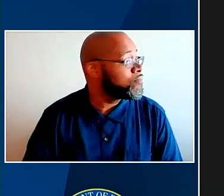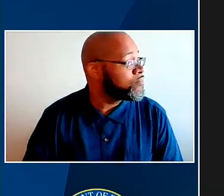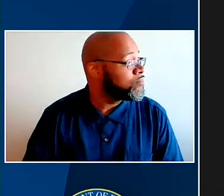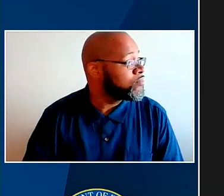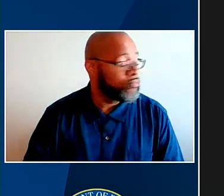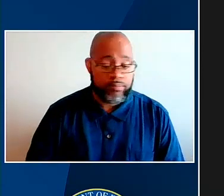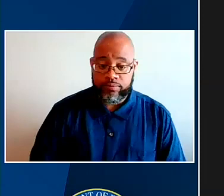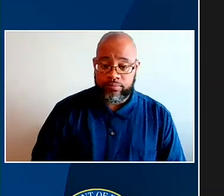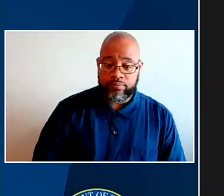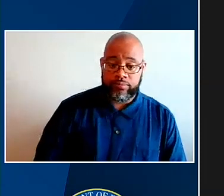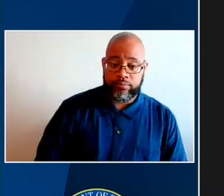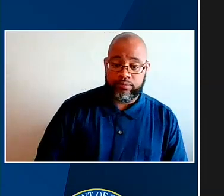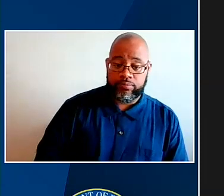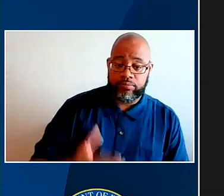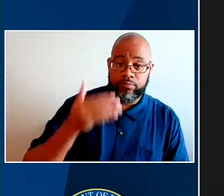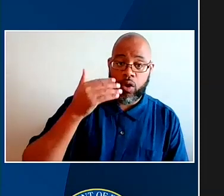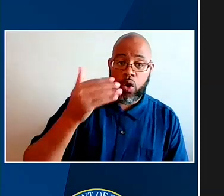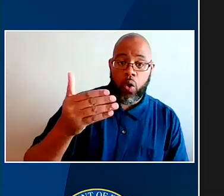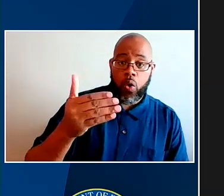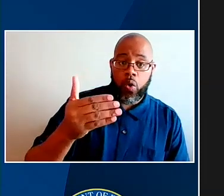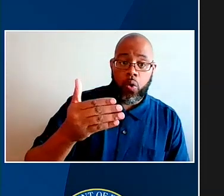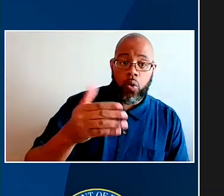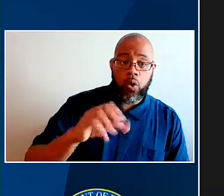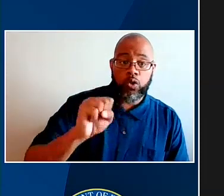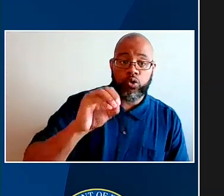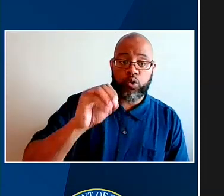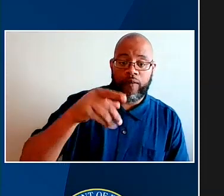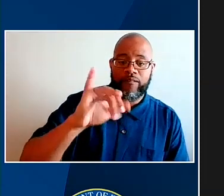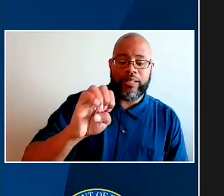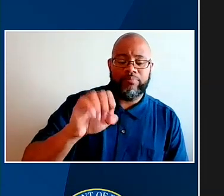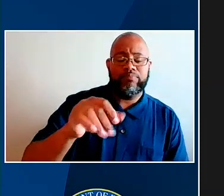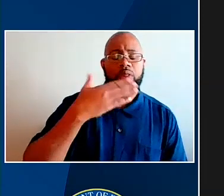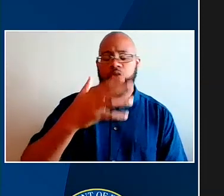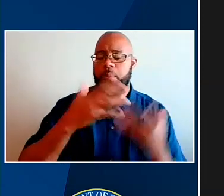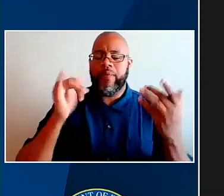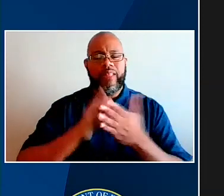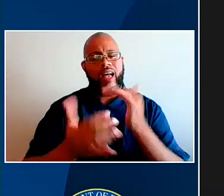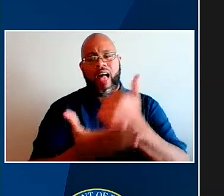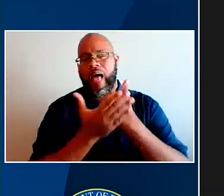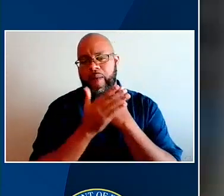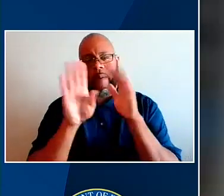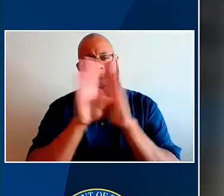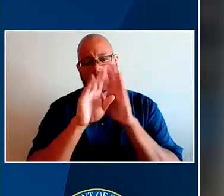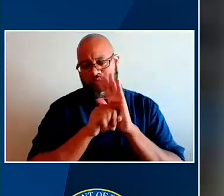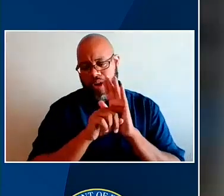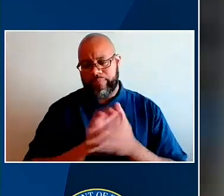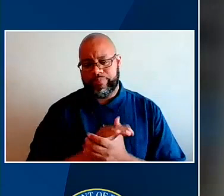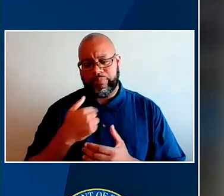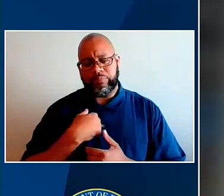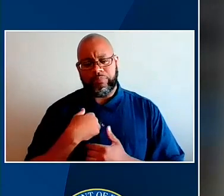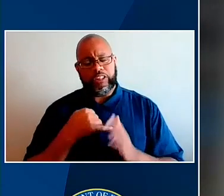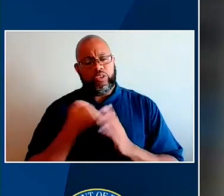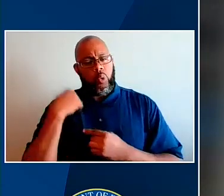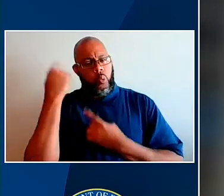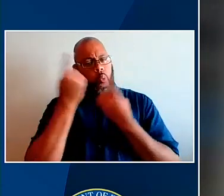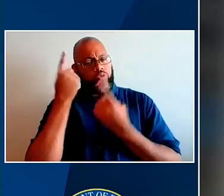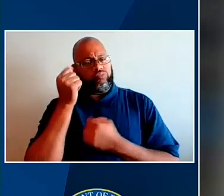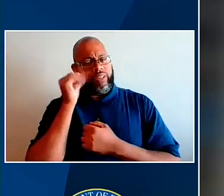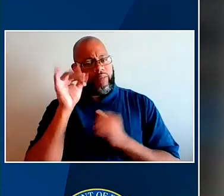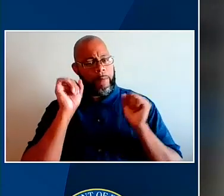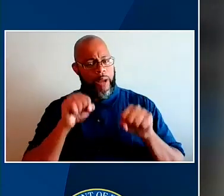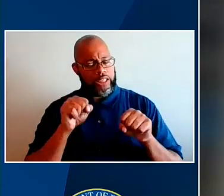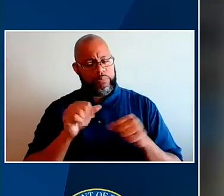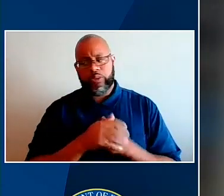Sophia, so your hand, go ahead. Thanks so much. That's really helpful background. I was just wondering if it's possible